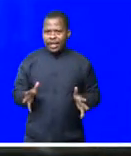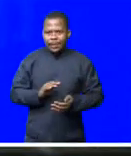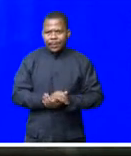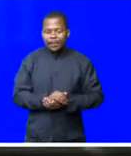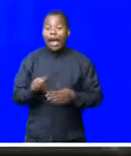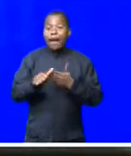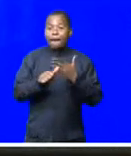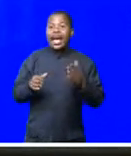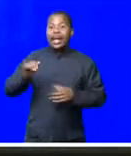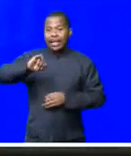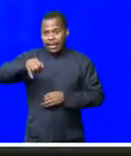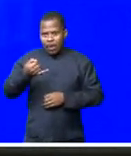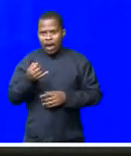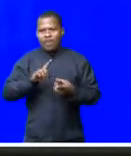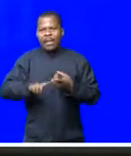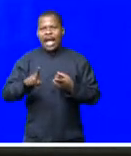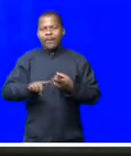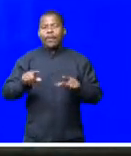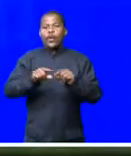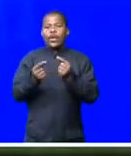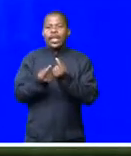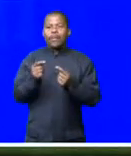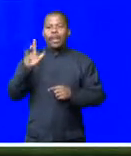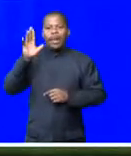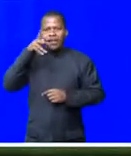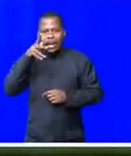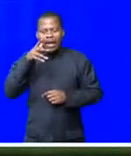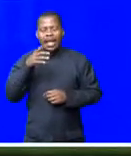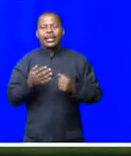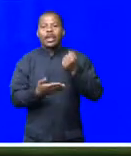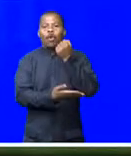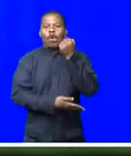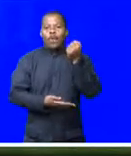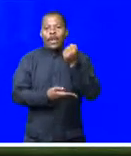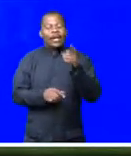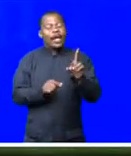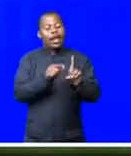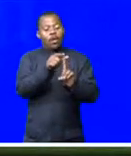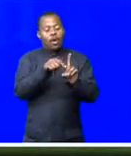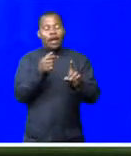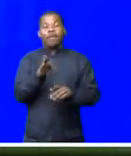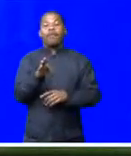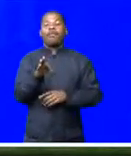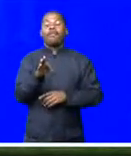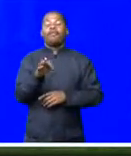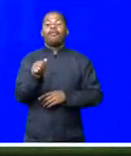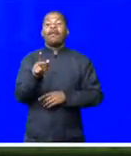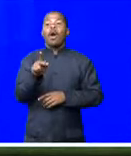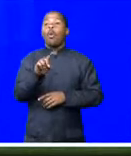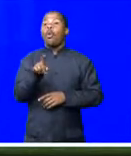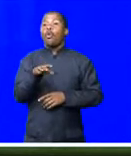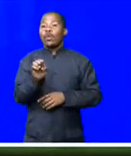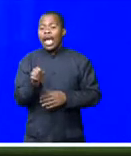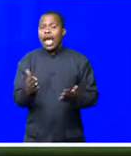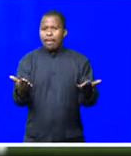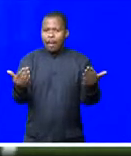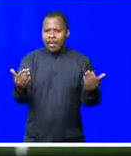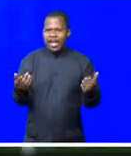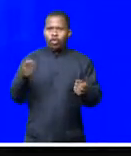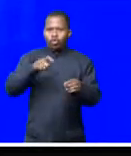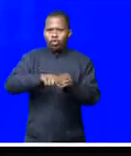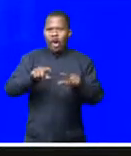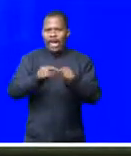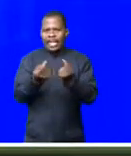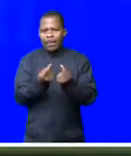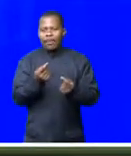Ngenyanga yaphimbitwane umdlali wakulelo odlala licembu lemhlamanyathi community mhlengi fakuthe wathola simemo sekuyodilolonga nelicembu lemalaga la 7 lase